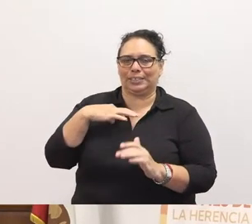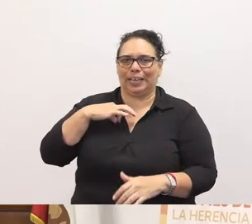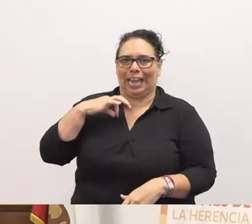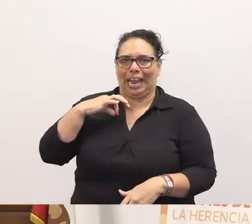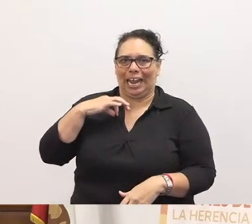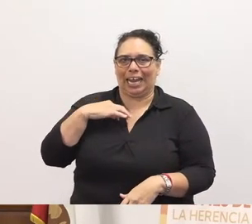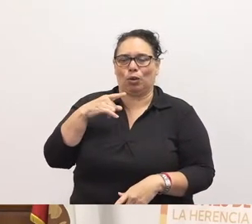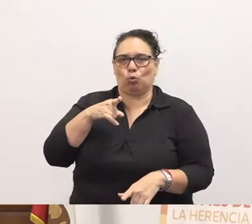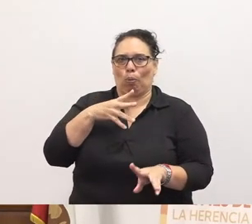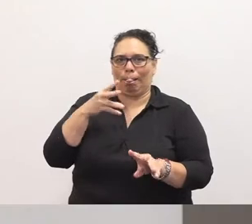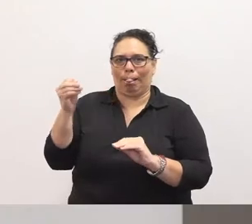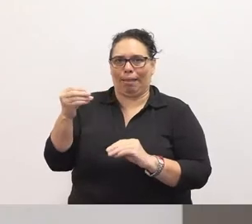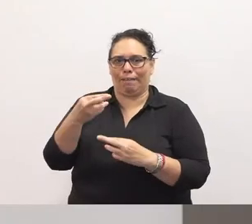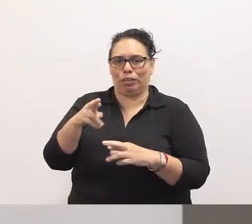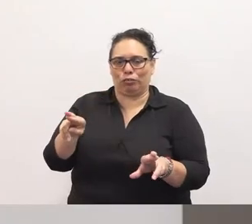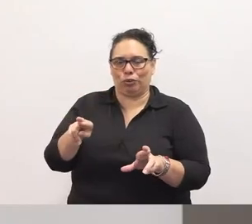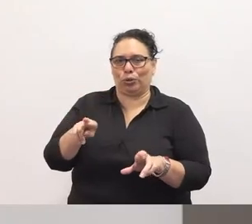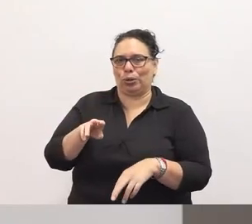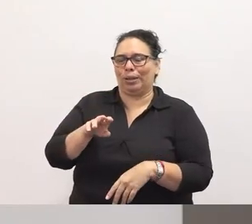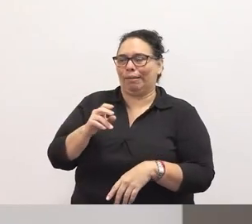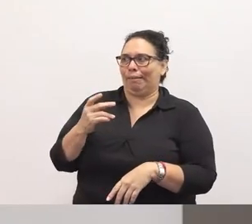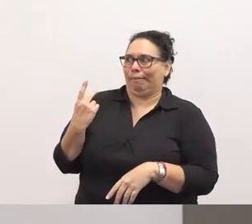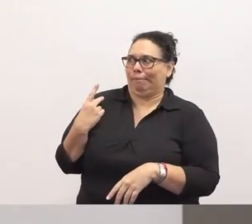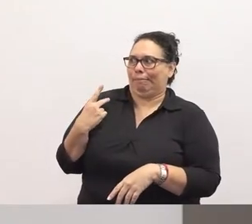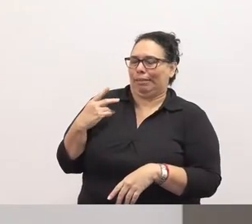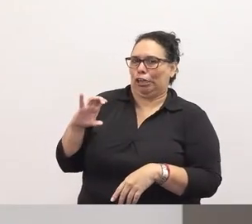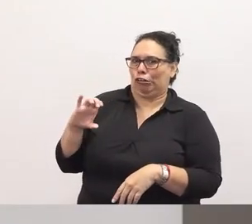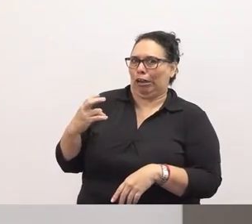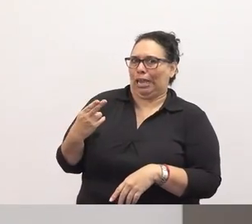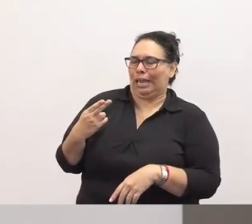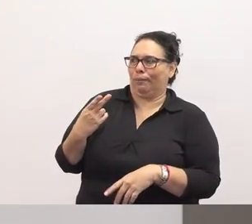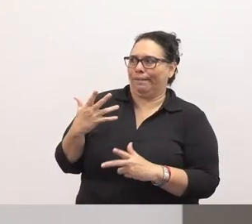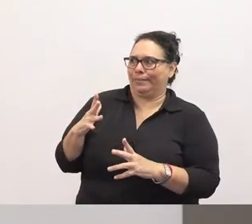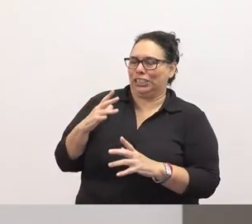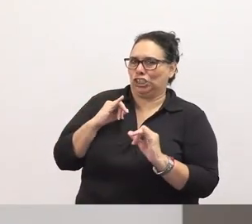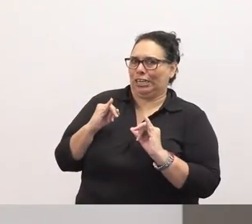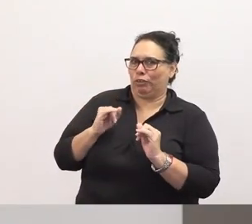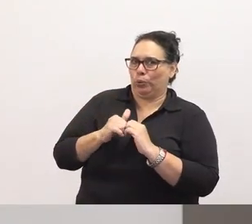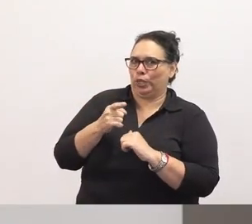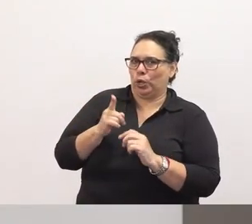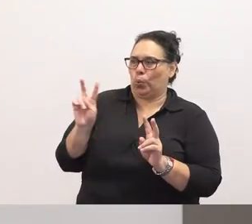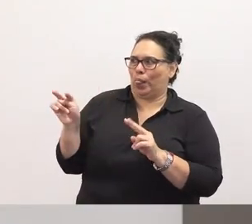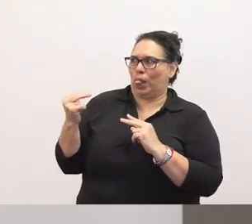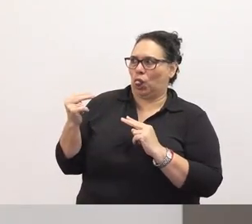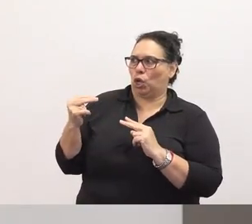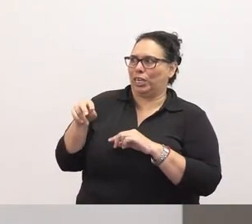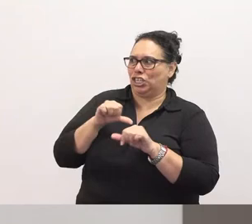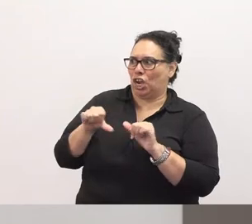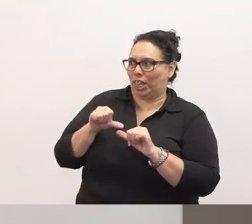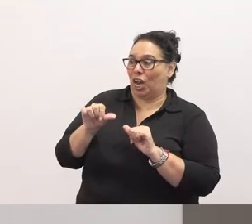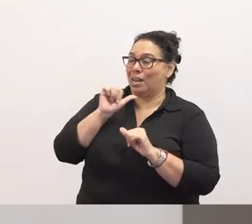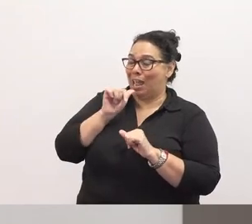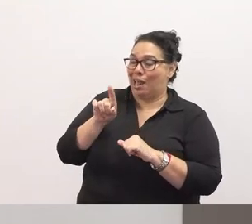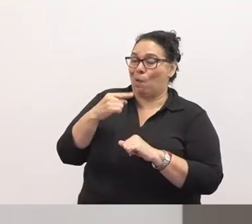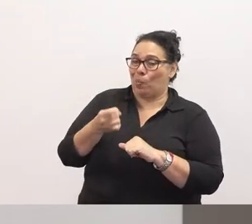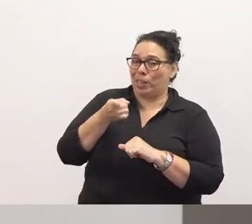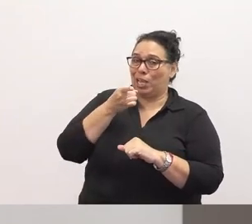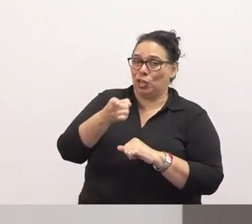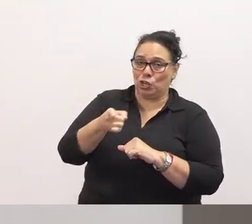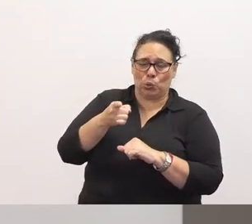When you left the room, when Mrs. Craighead and I completed your interview, we looked at each other and said, not only are you